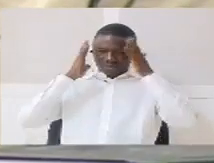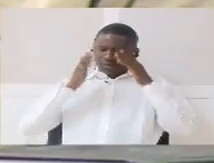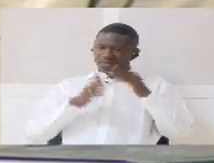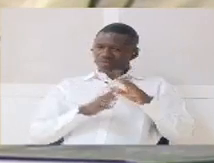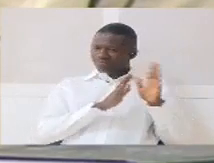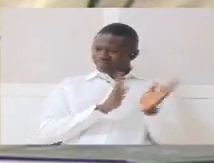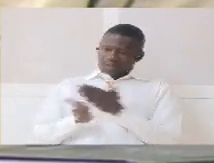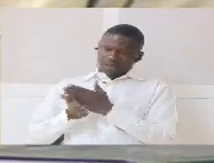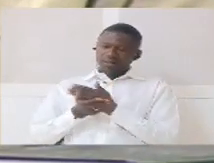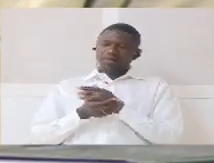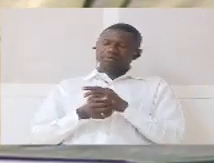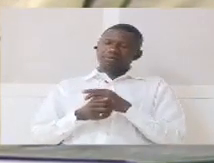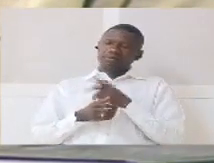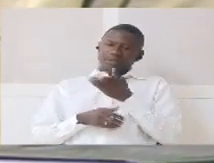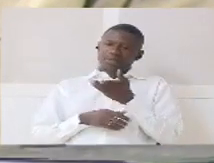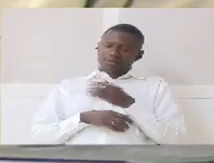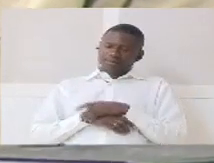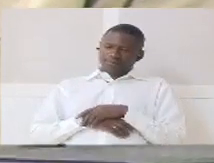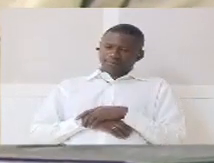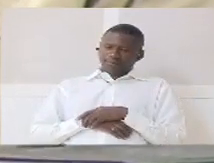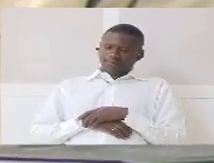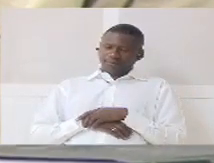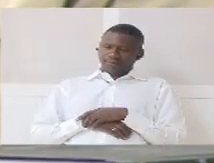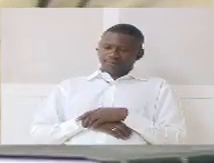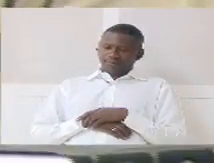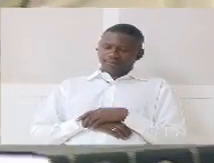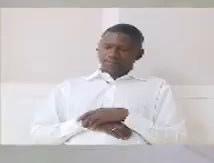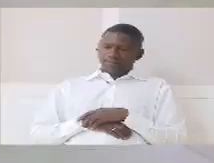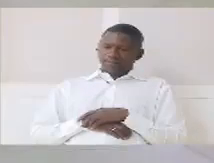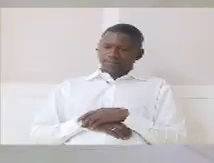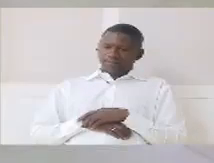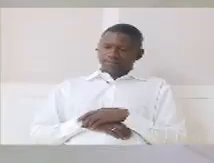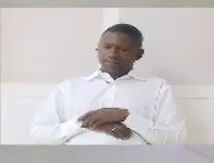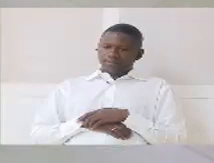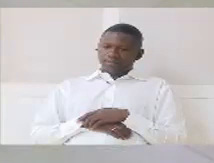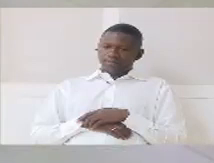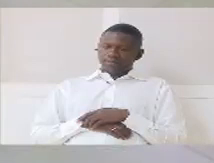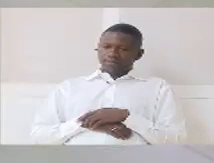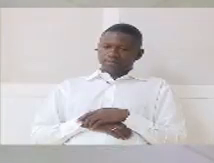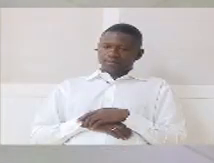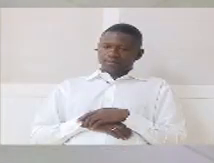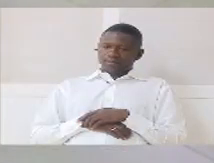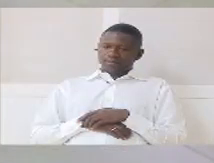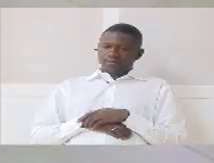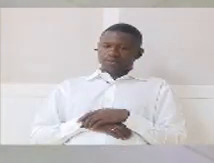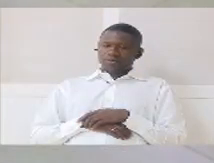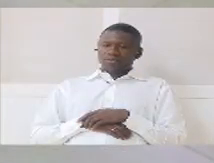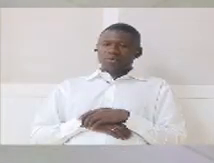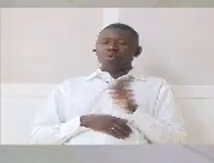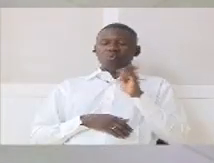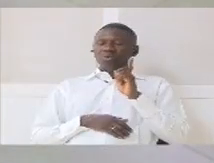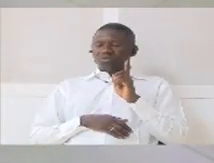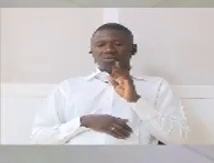ni nkuoturo fa kasola je. Me, of kepin ke drug. Ya mutamimbula accept kwatele ya sambana. What